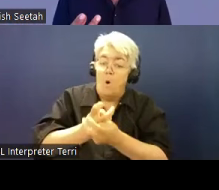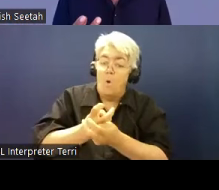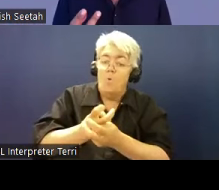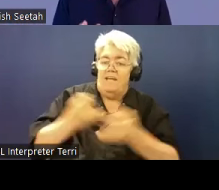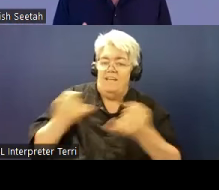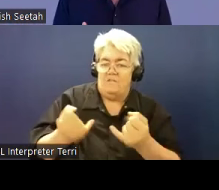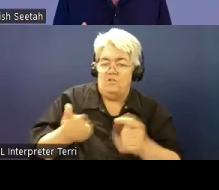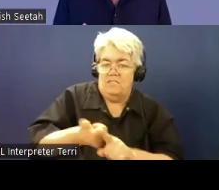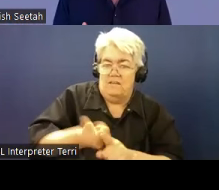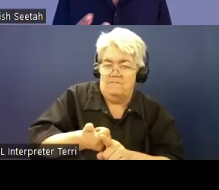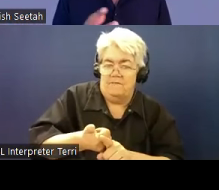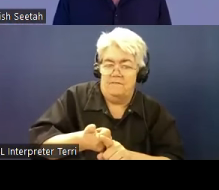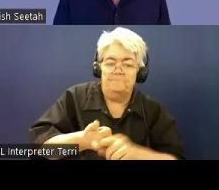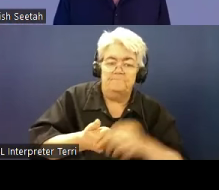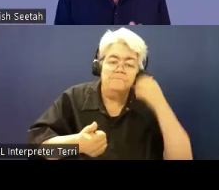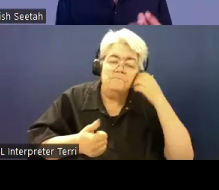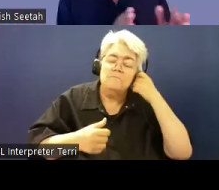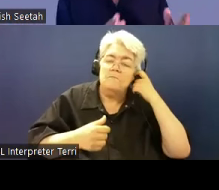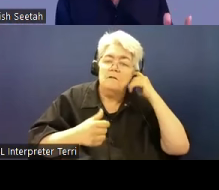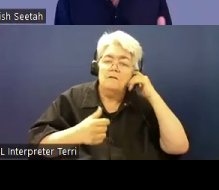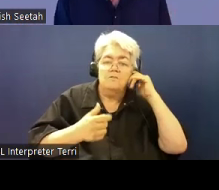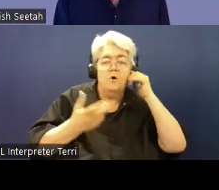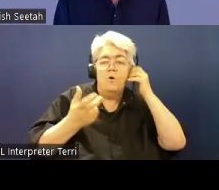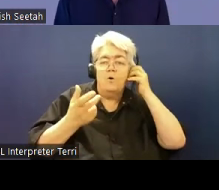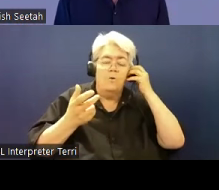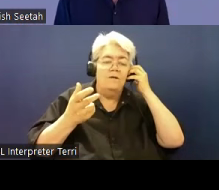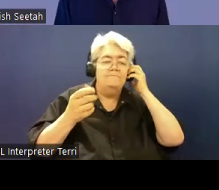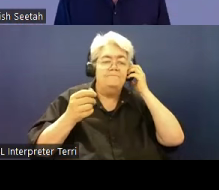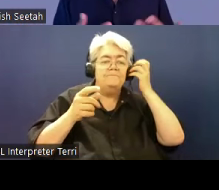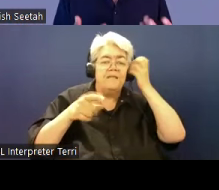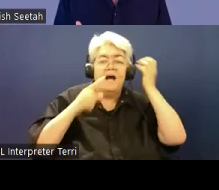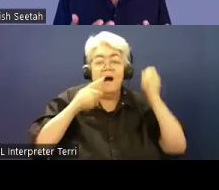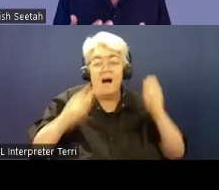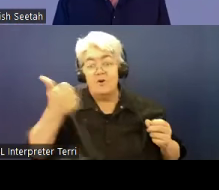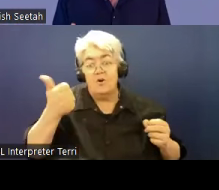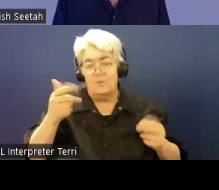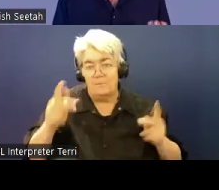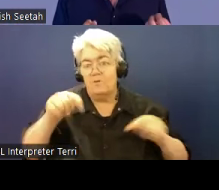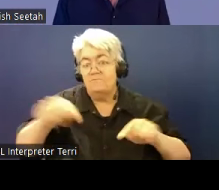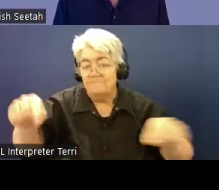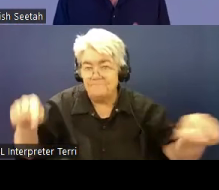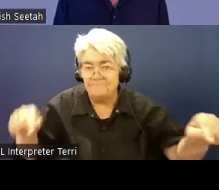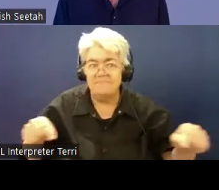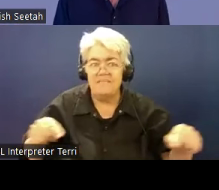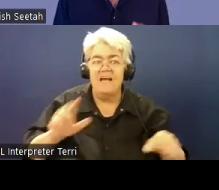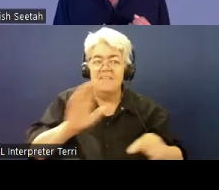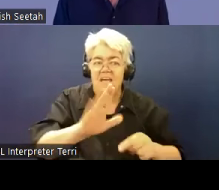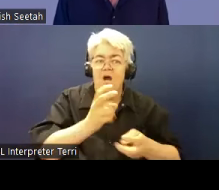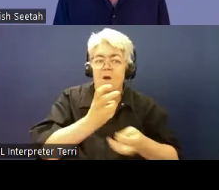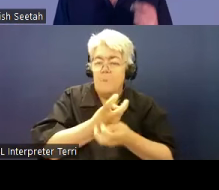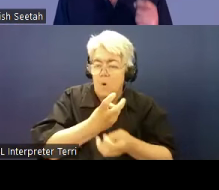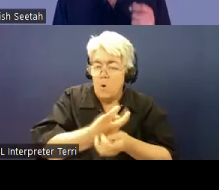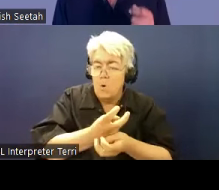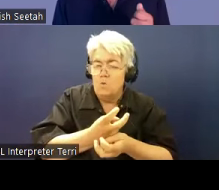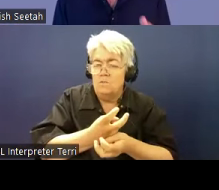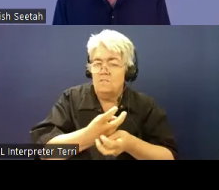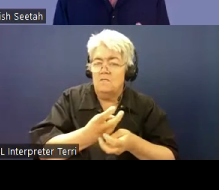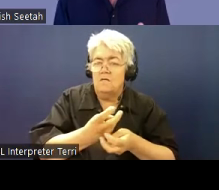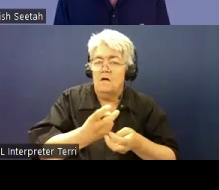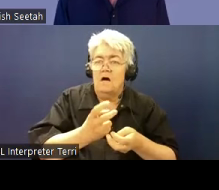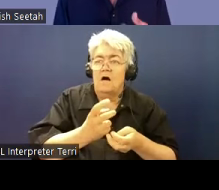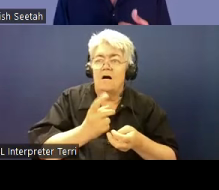indications on the skeletal remains of these individuals. These human remains really show a lot of evidence for a very